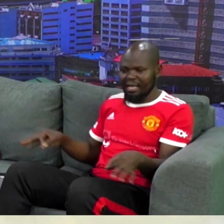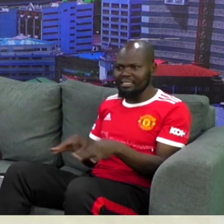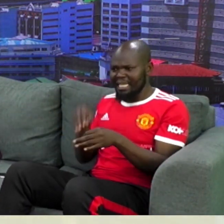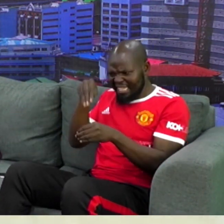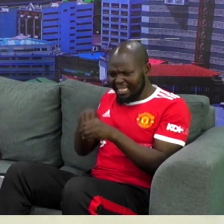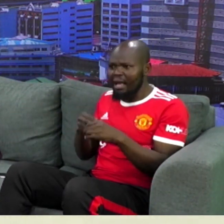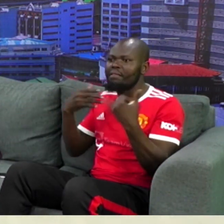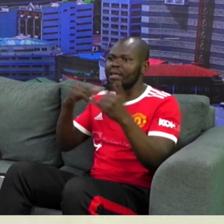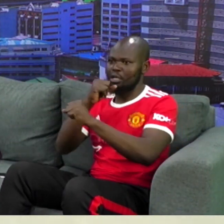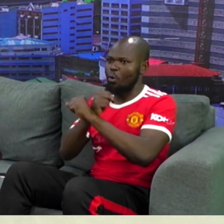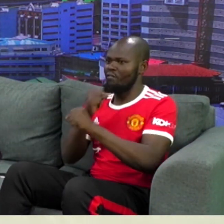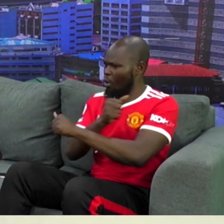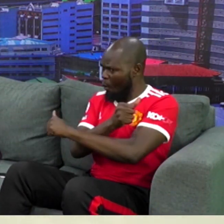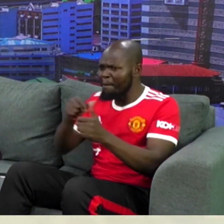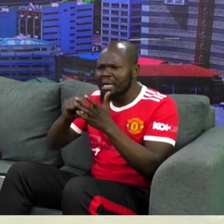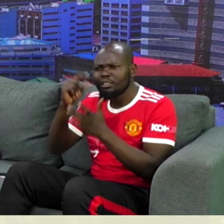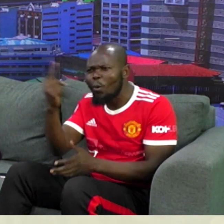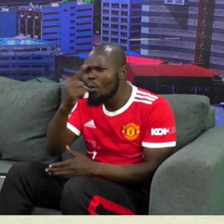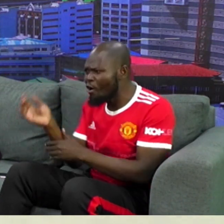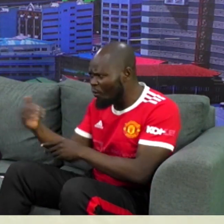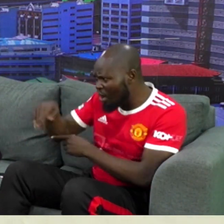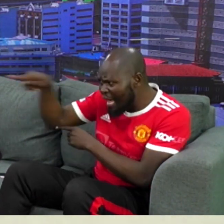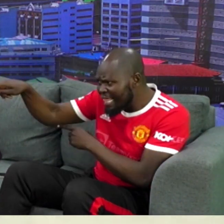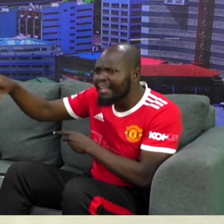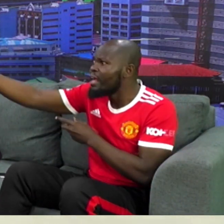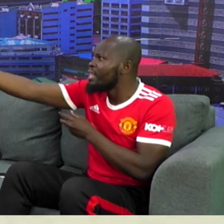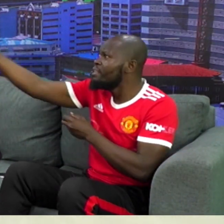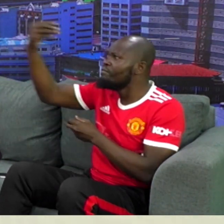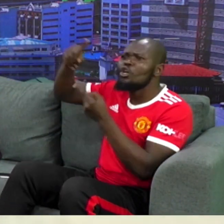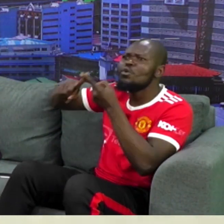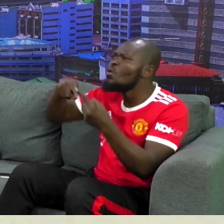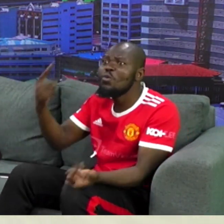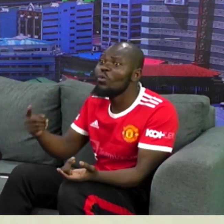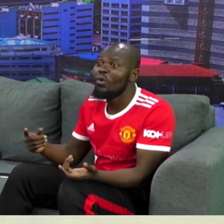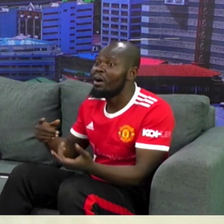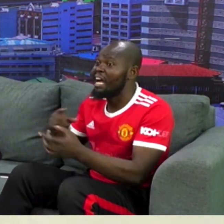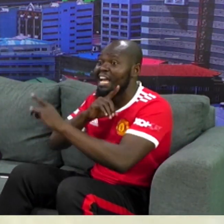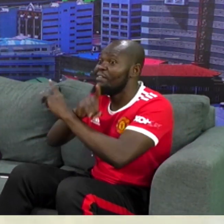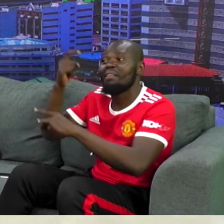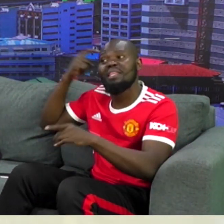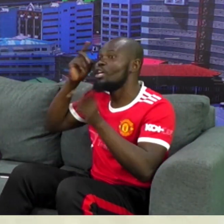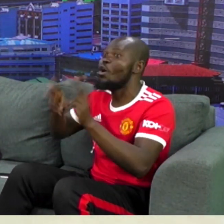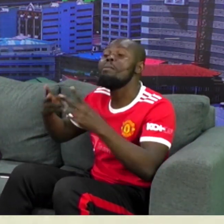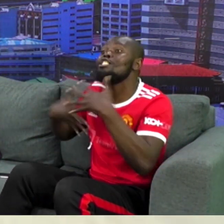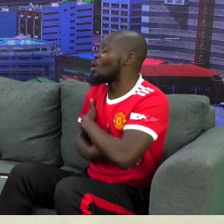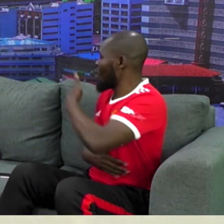corner, if they get a corner, the defense is really good,